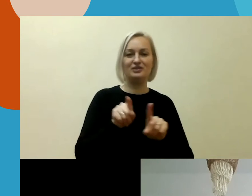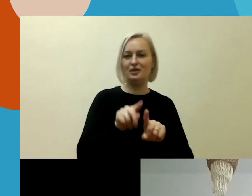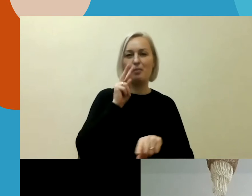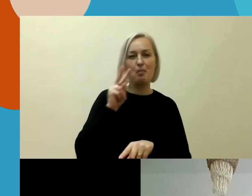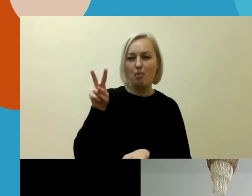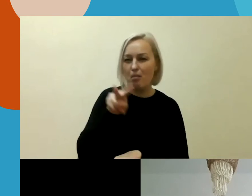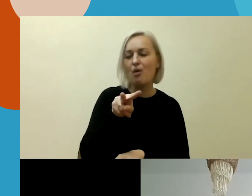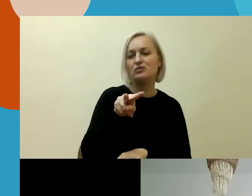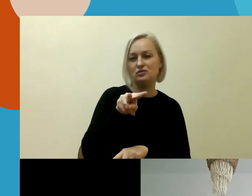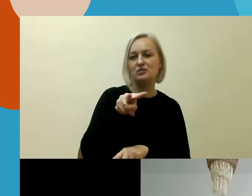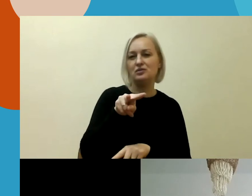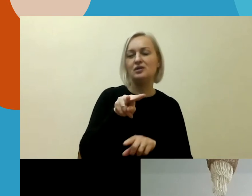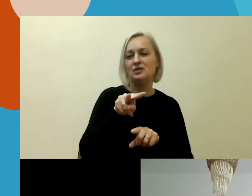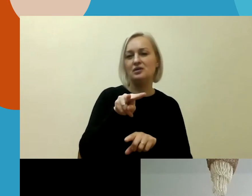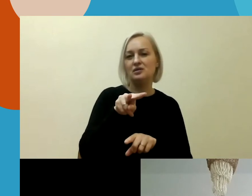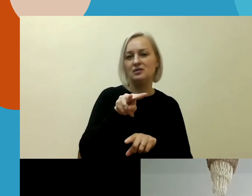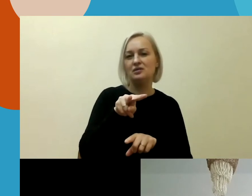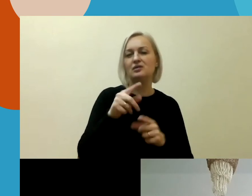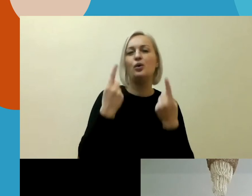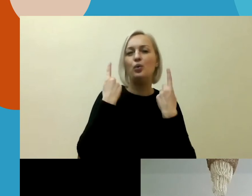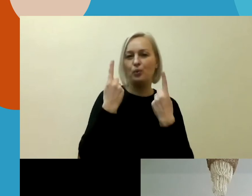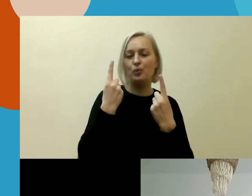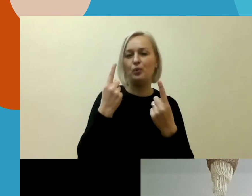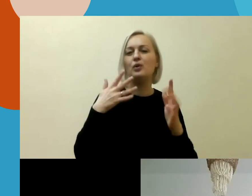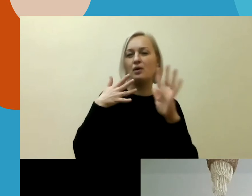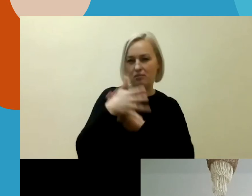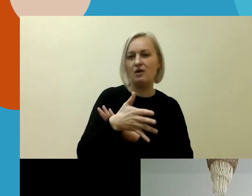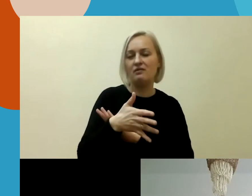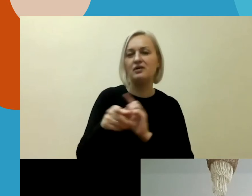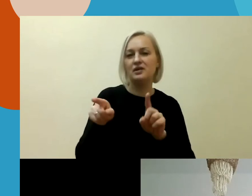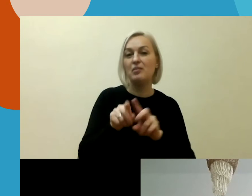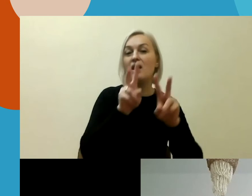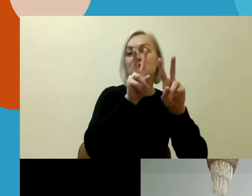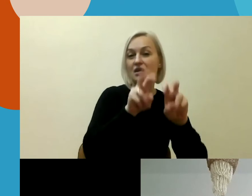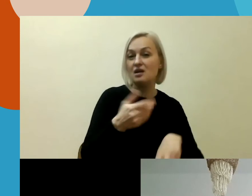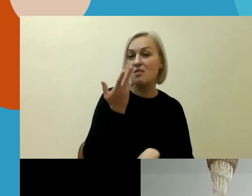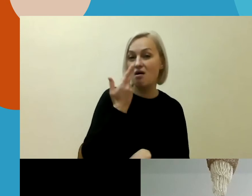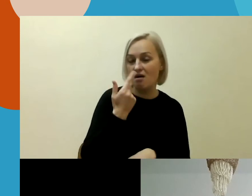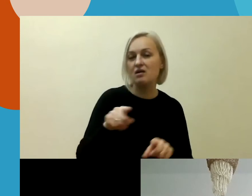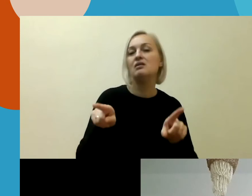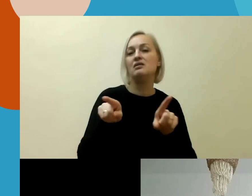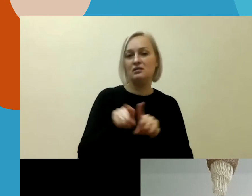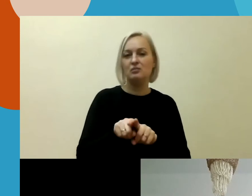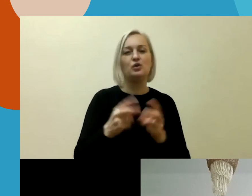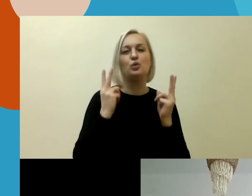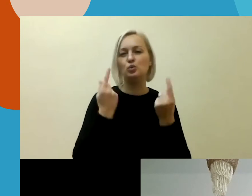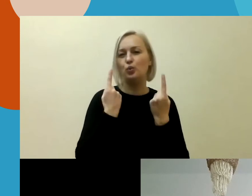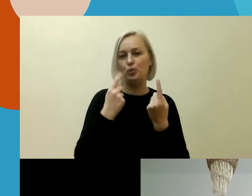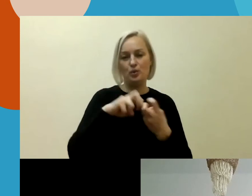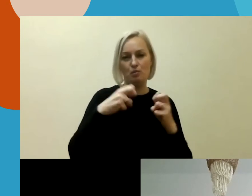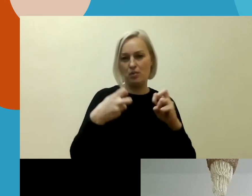we see from the case of Veličkas against Lithuania